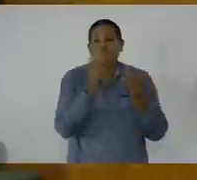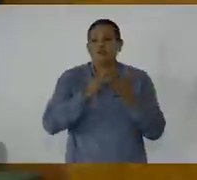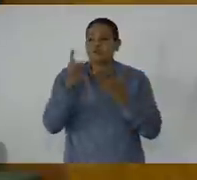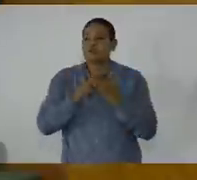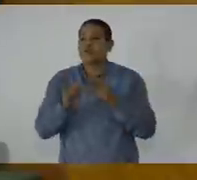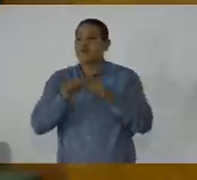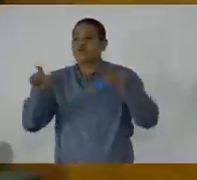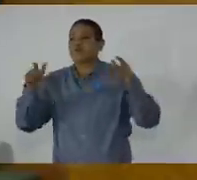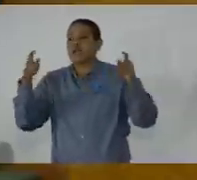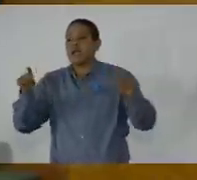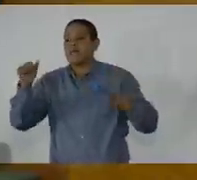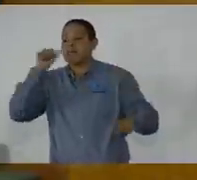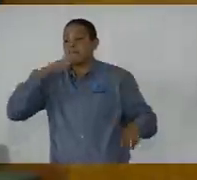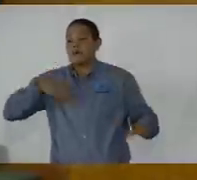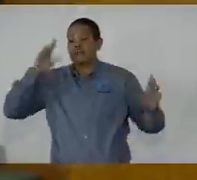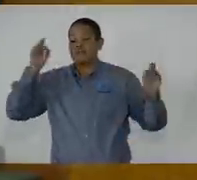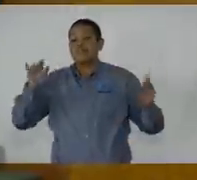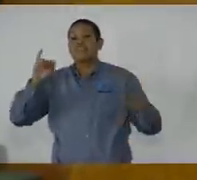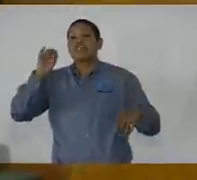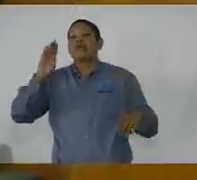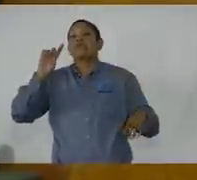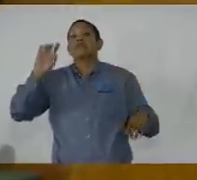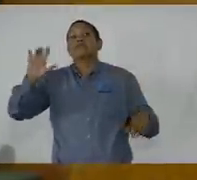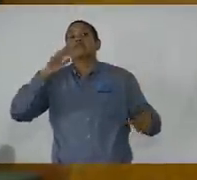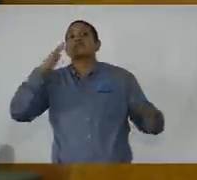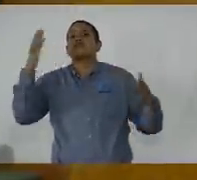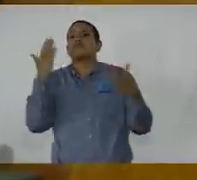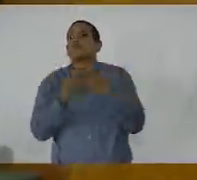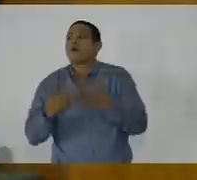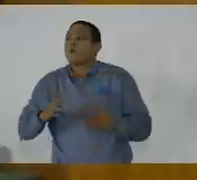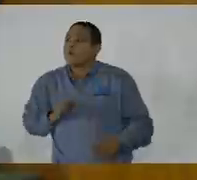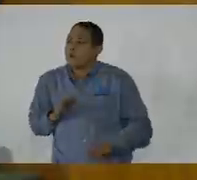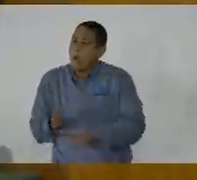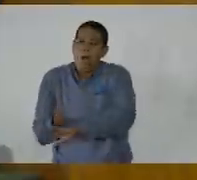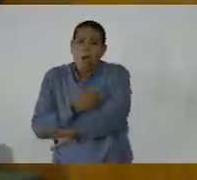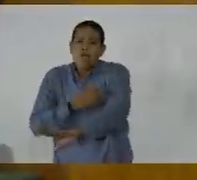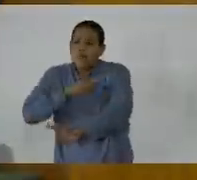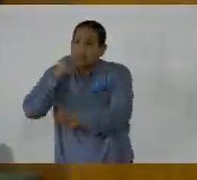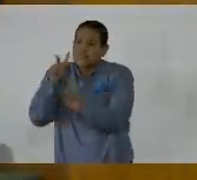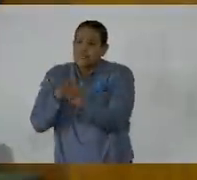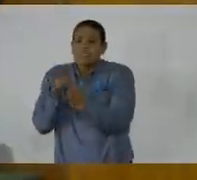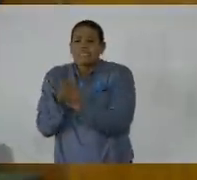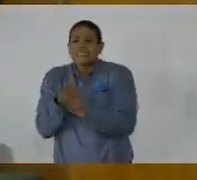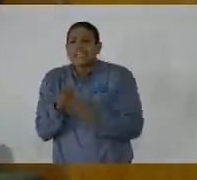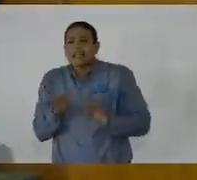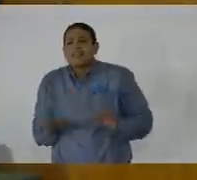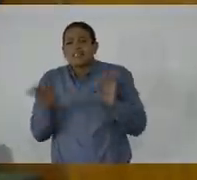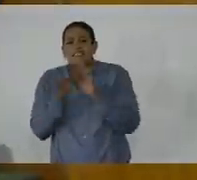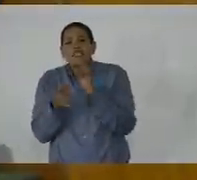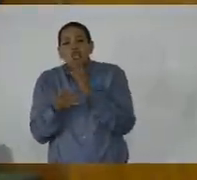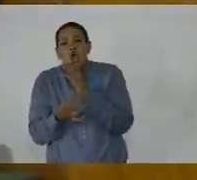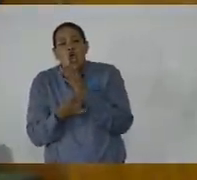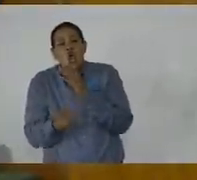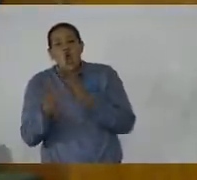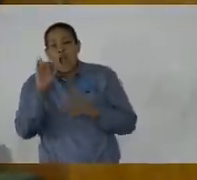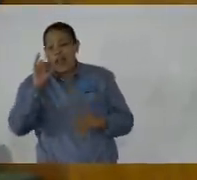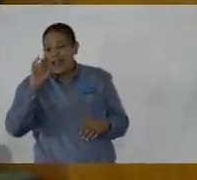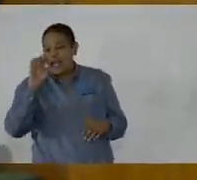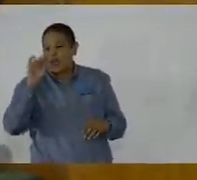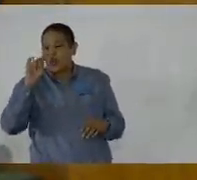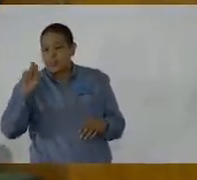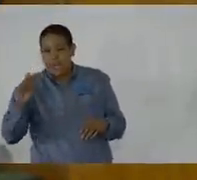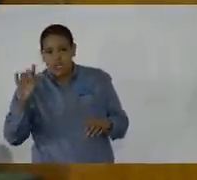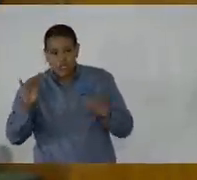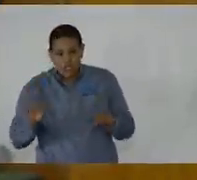Speaker, the JBDC is well advanced in implementing the essential oil incubator, which will